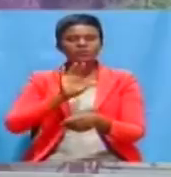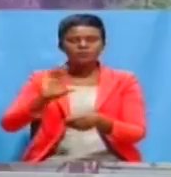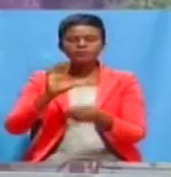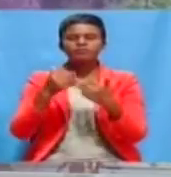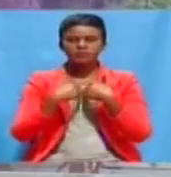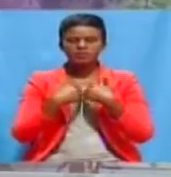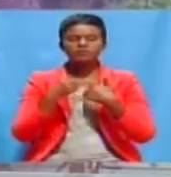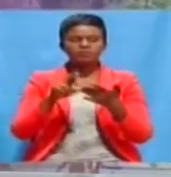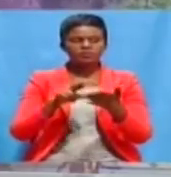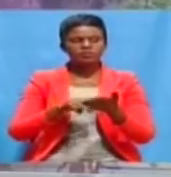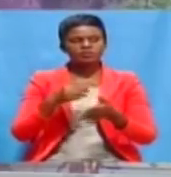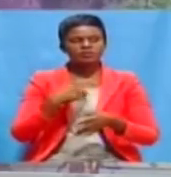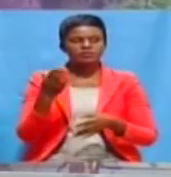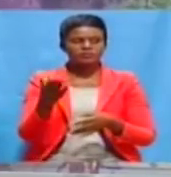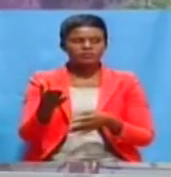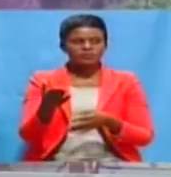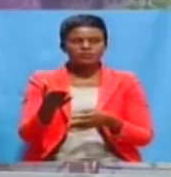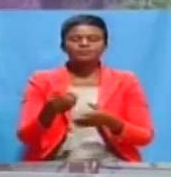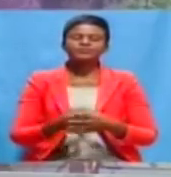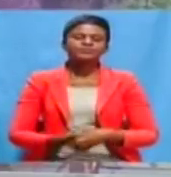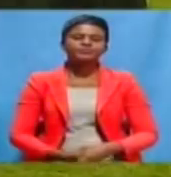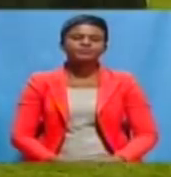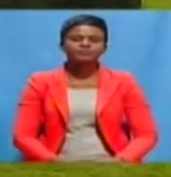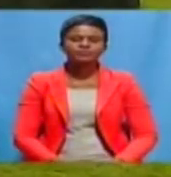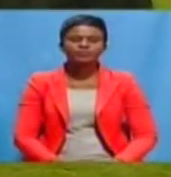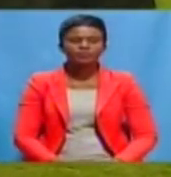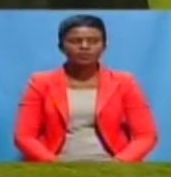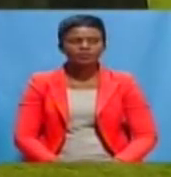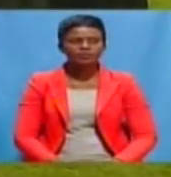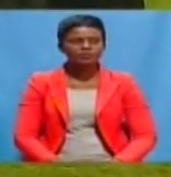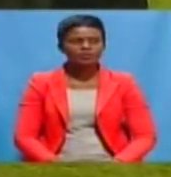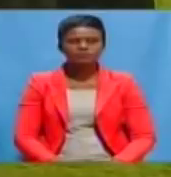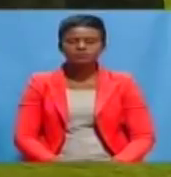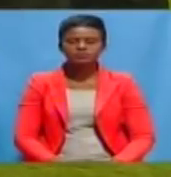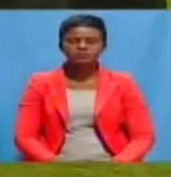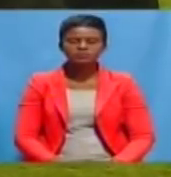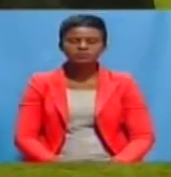Joyce Yatubi now brings us the details in the following report.